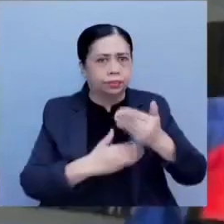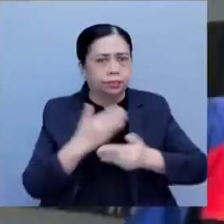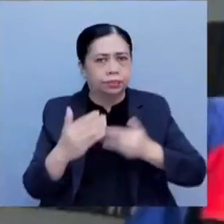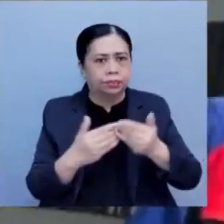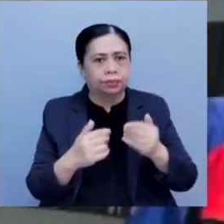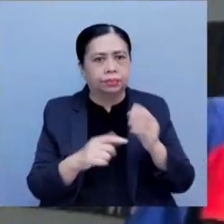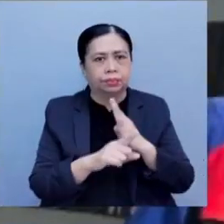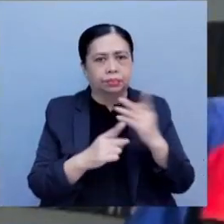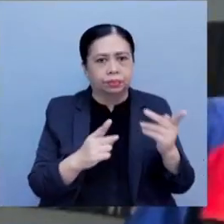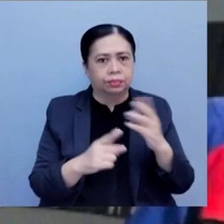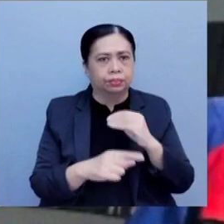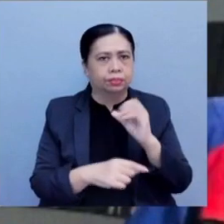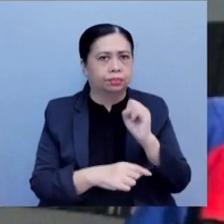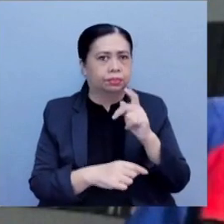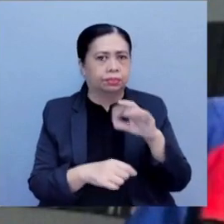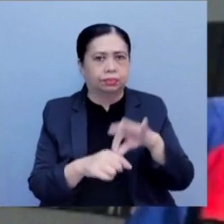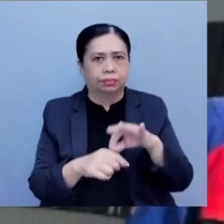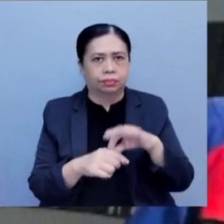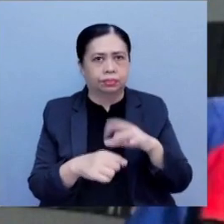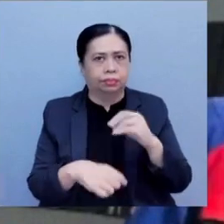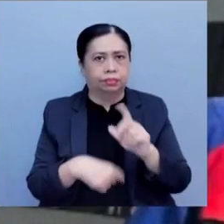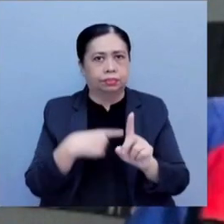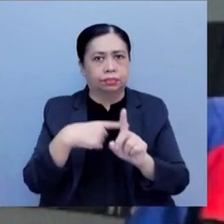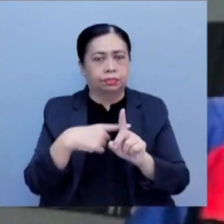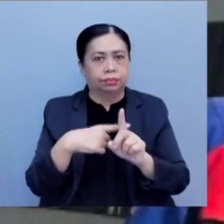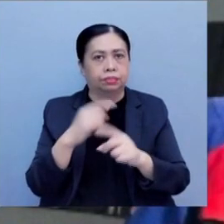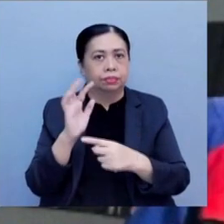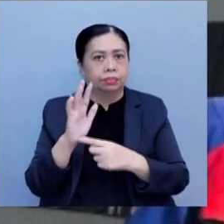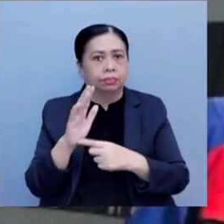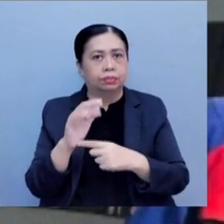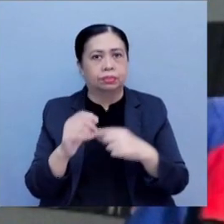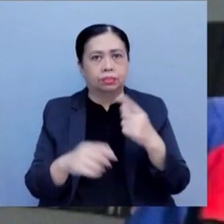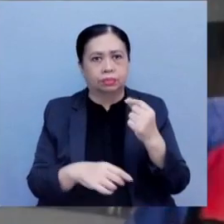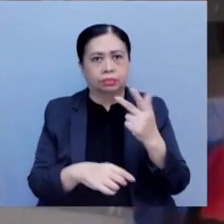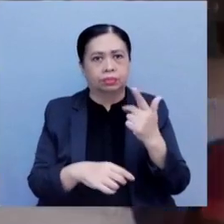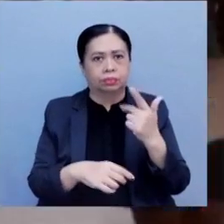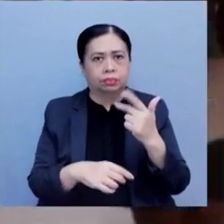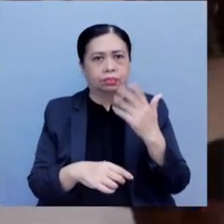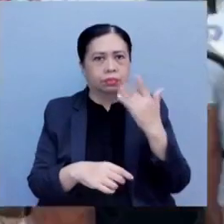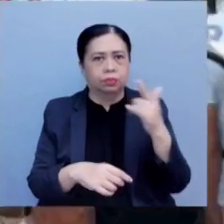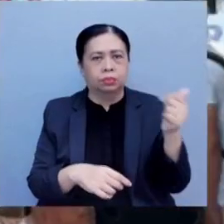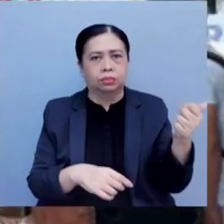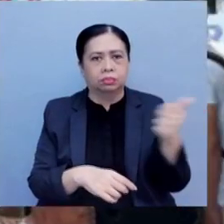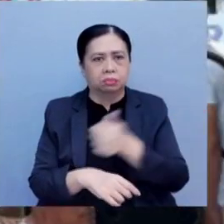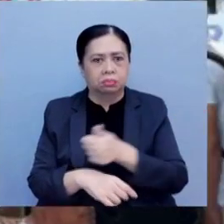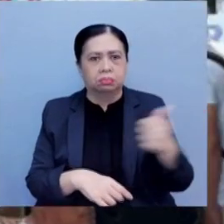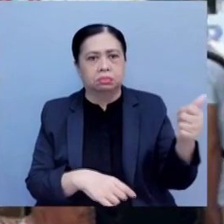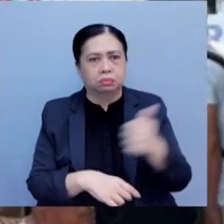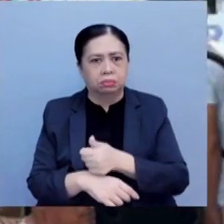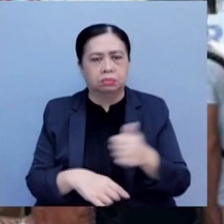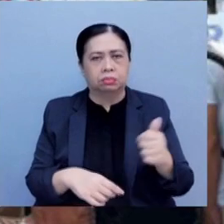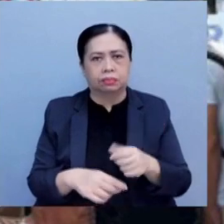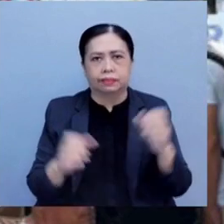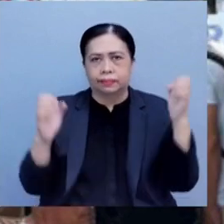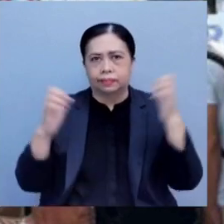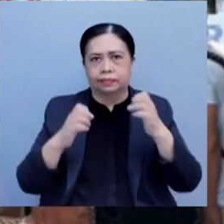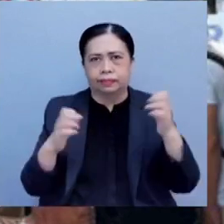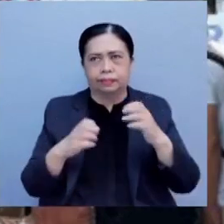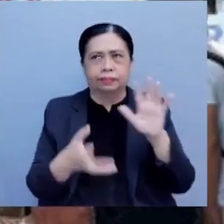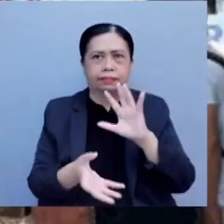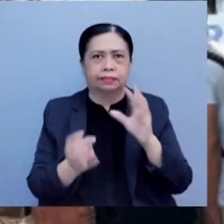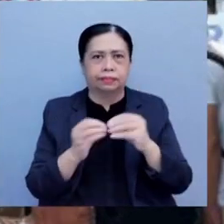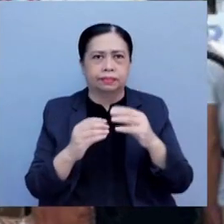SK elections and UNLAS 2023 as passengers come and go. He adds, they're expecting a passenger traffic to